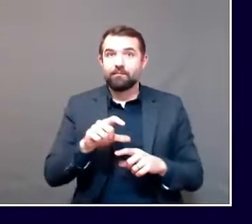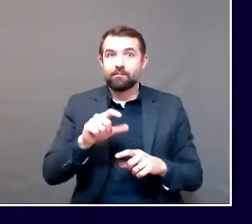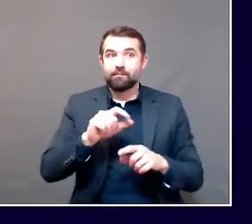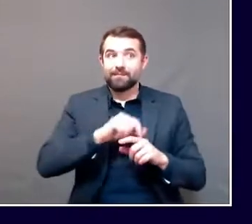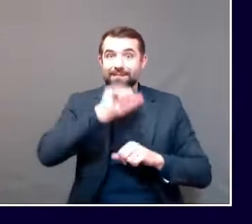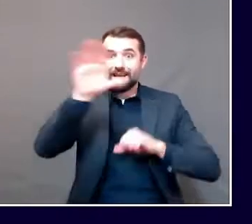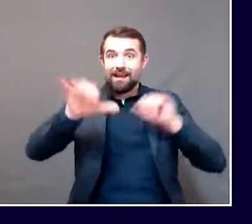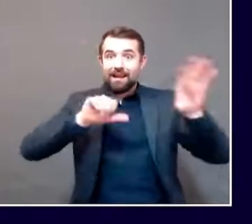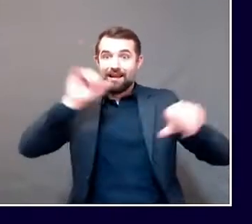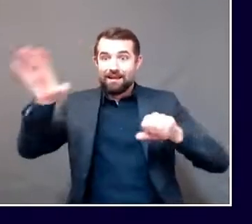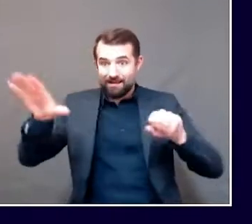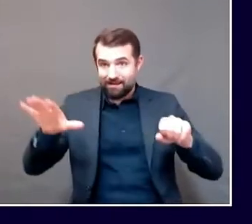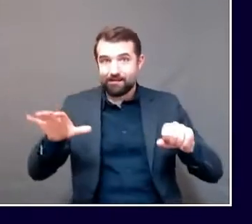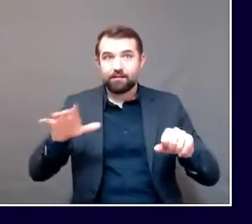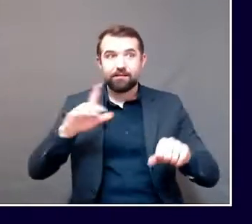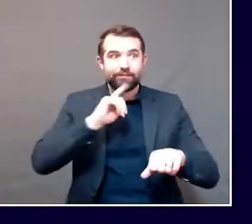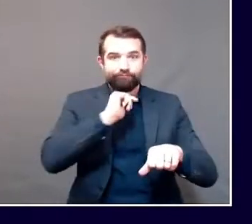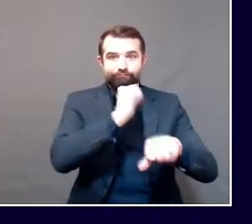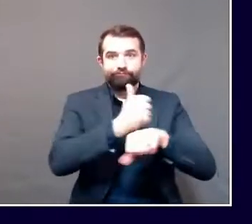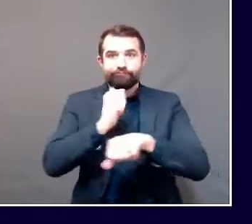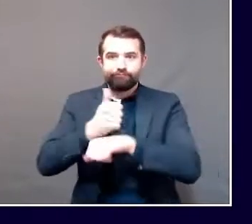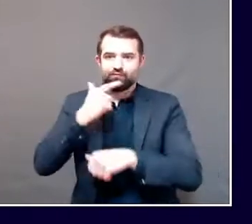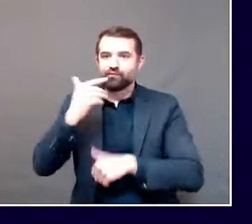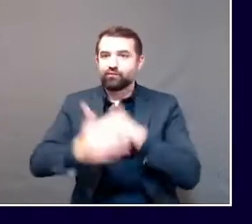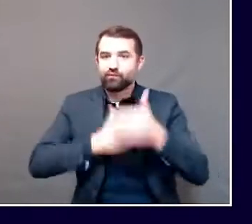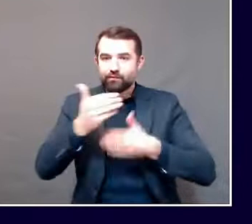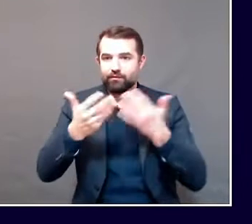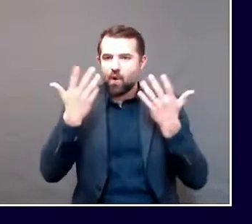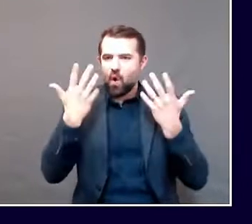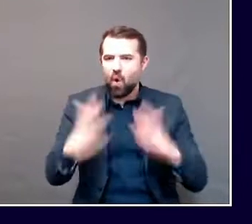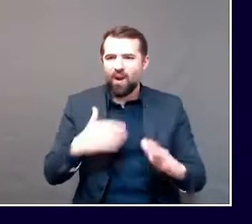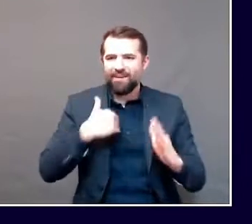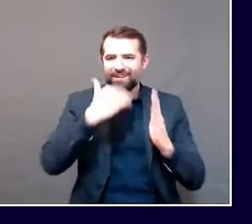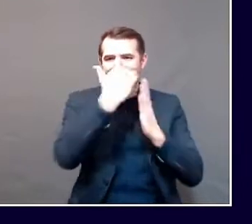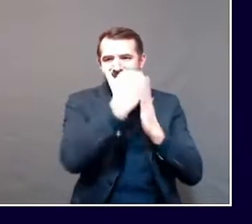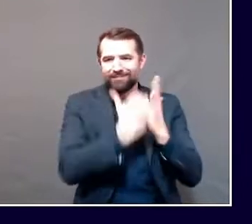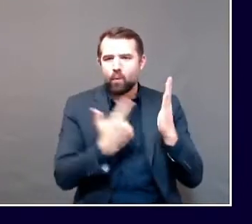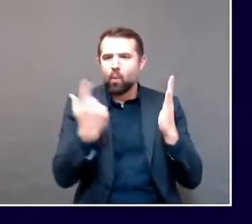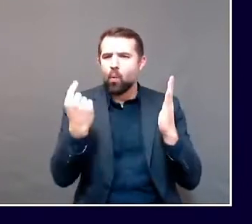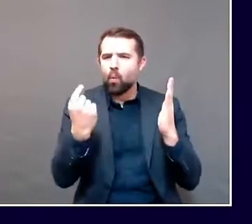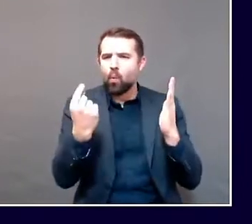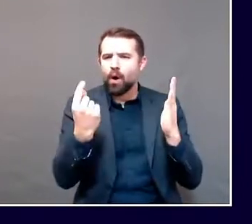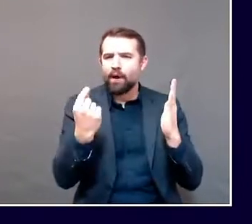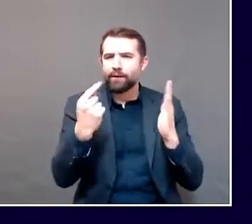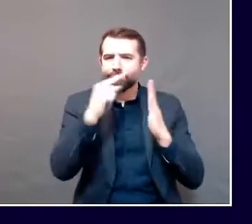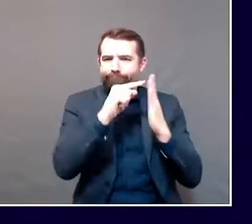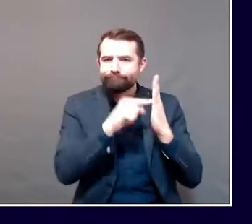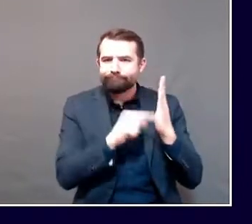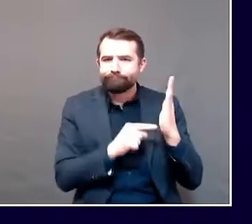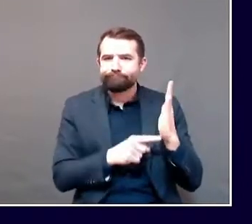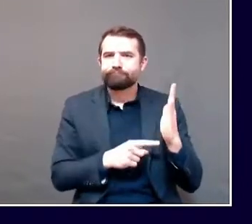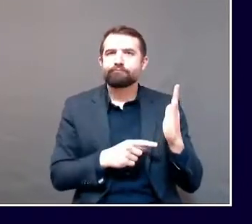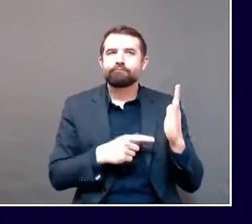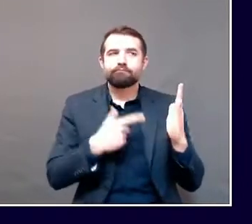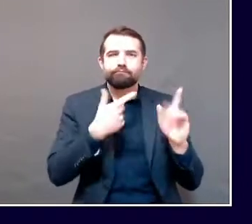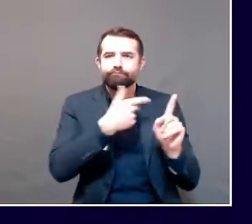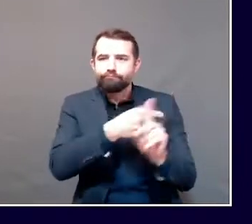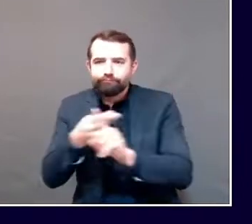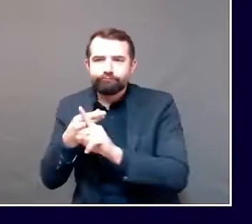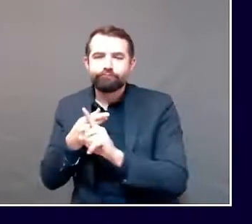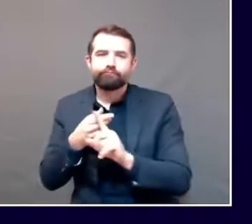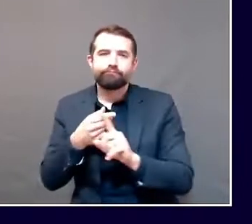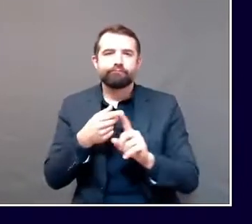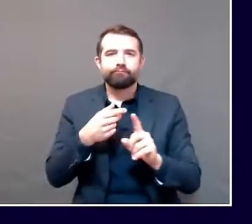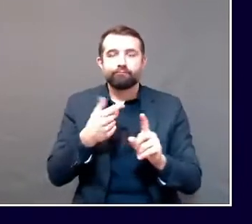who we ask them to vaccinate. Right now, again, we are still in the thick of 1A. So those